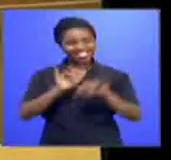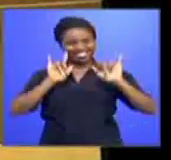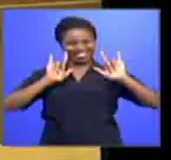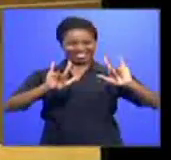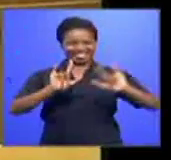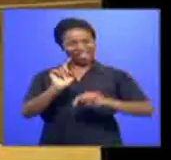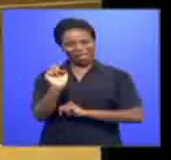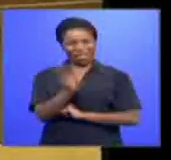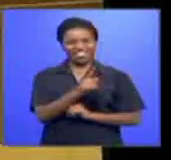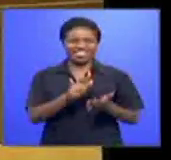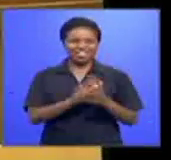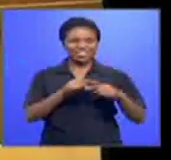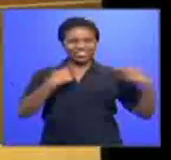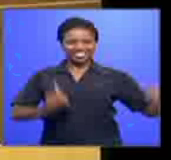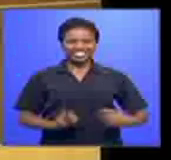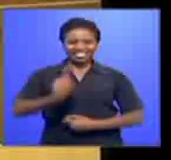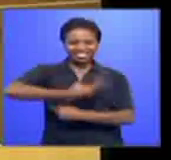of you.